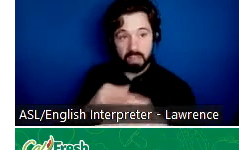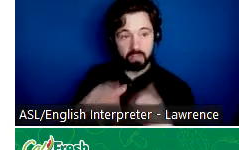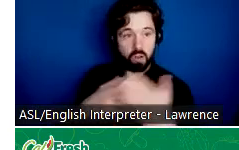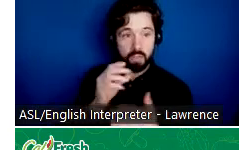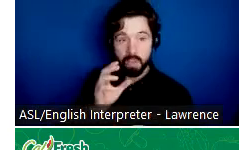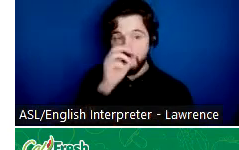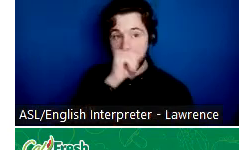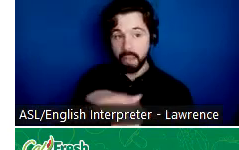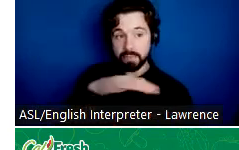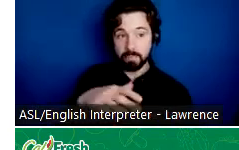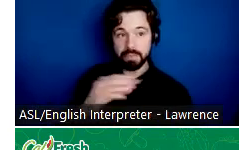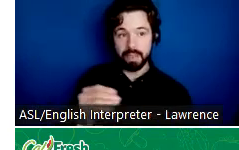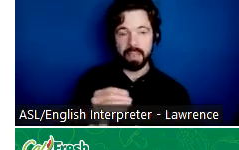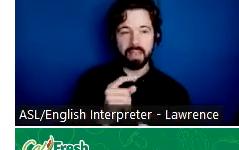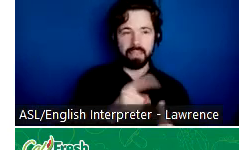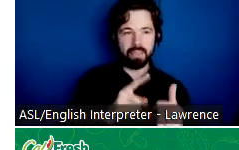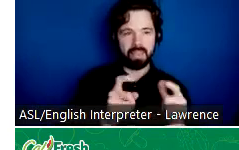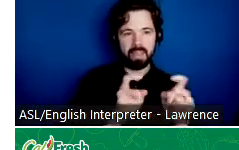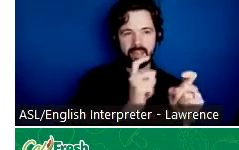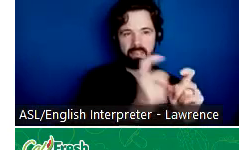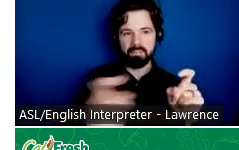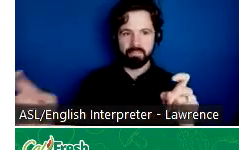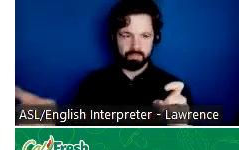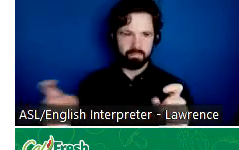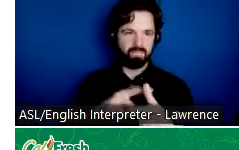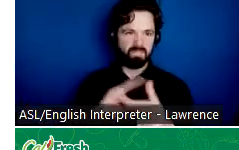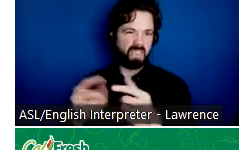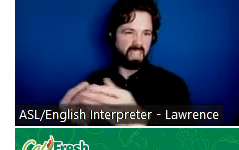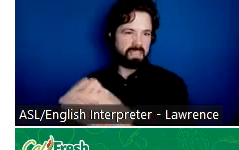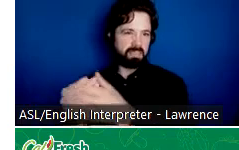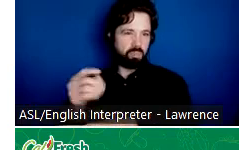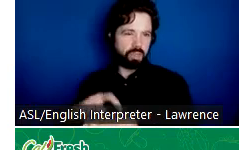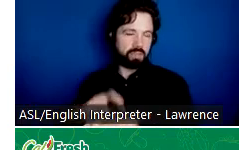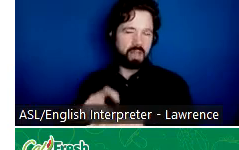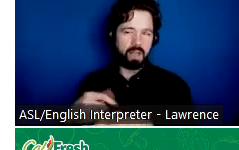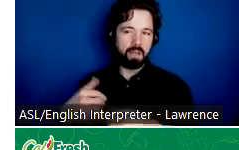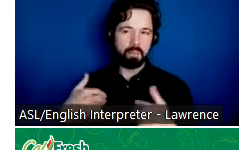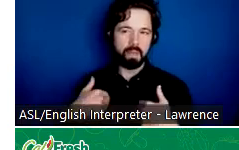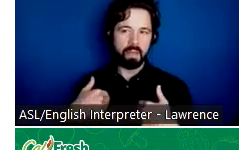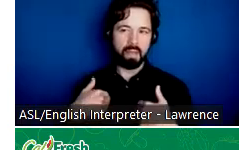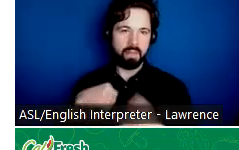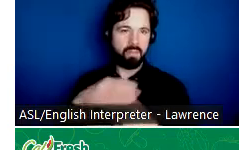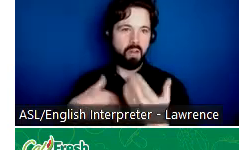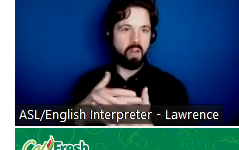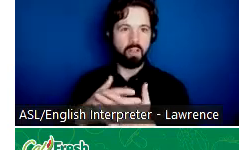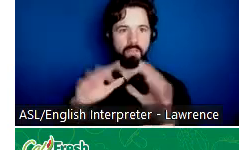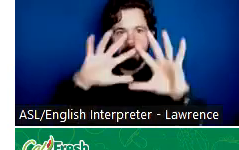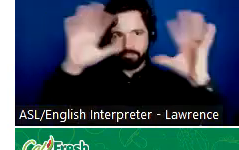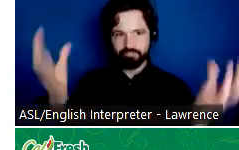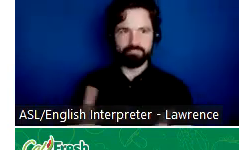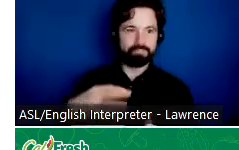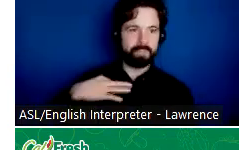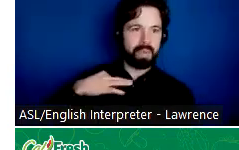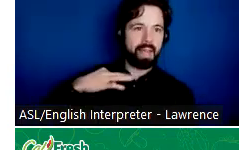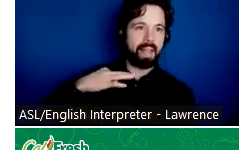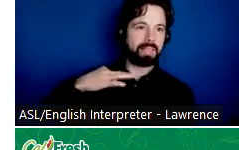county specific information in the spring once we've actually gotten the full eligibility of